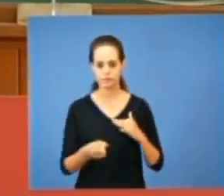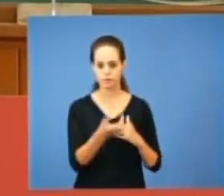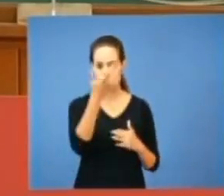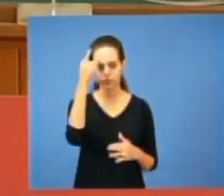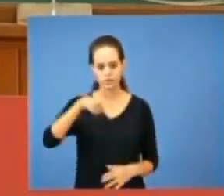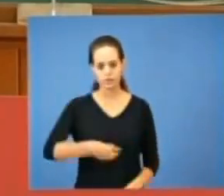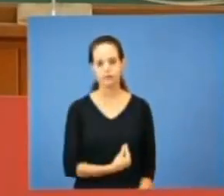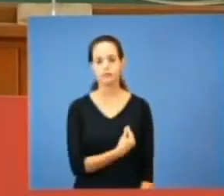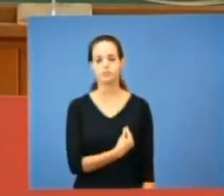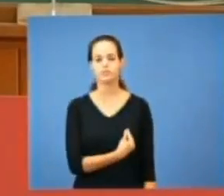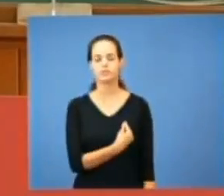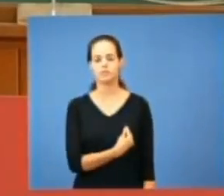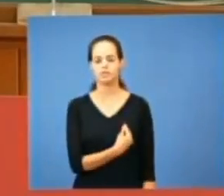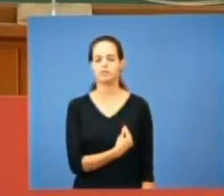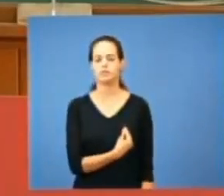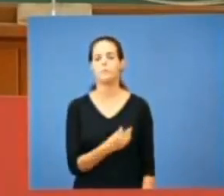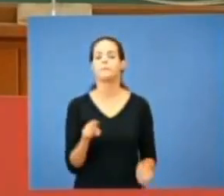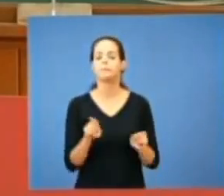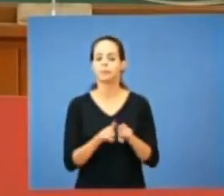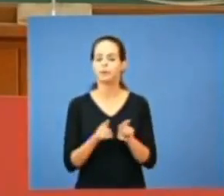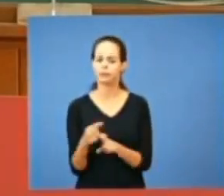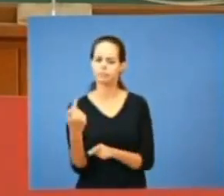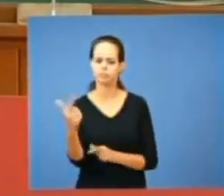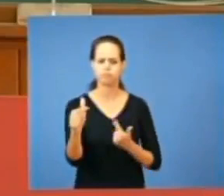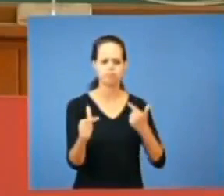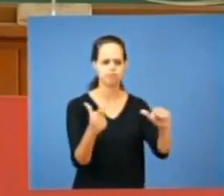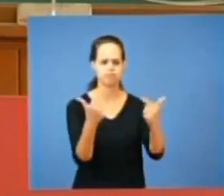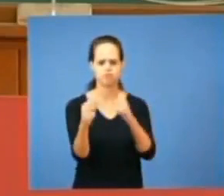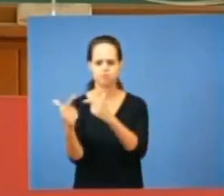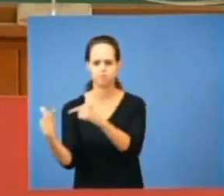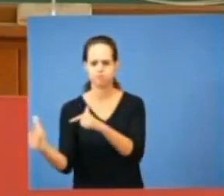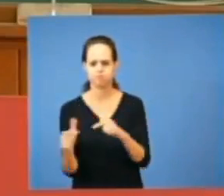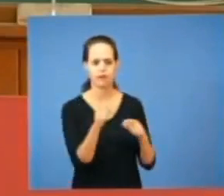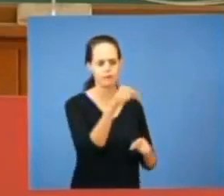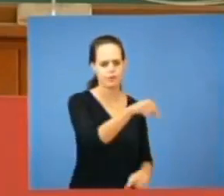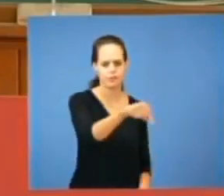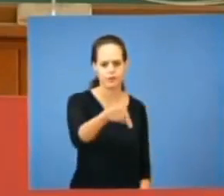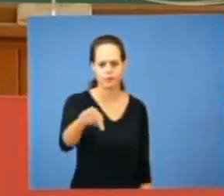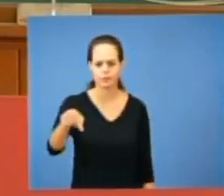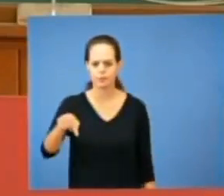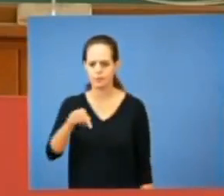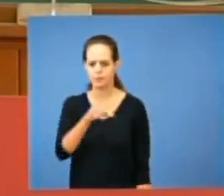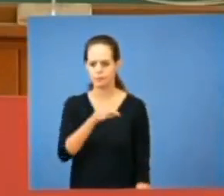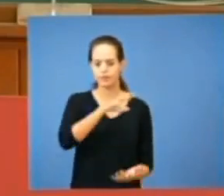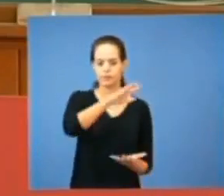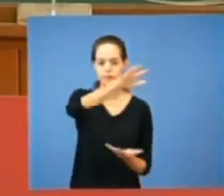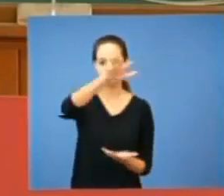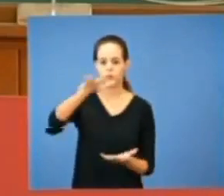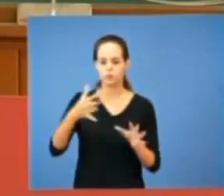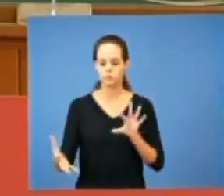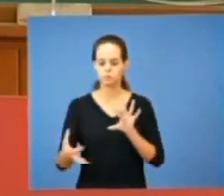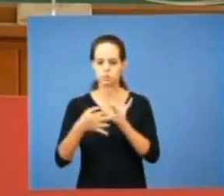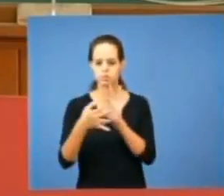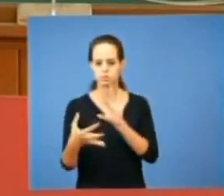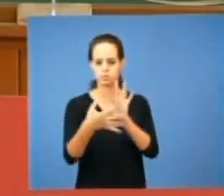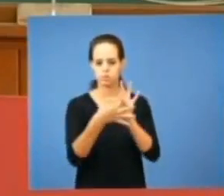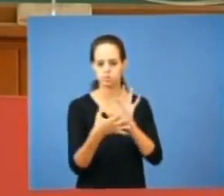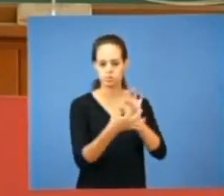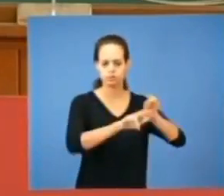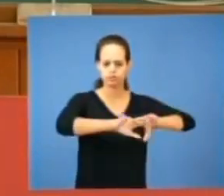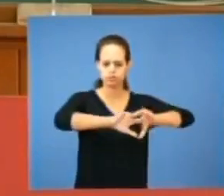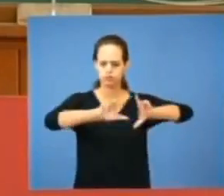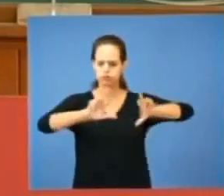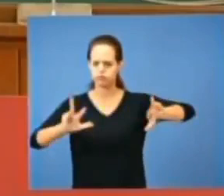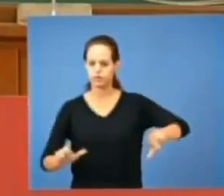more than 3,000 people to be in the seminar. Besides, all the people there are going to be connected with us by a satellite on the other